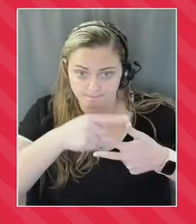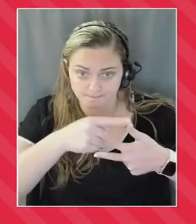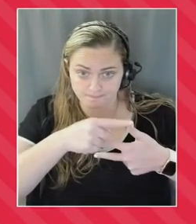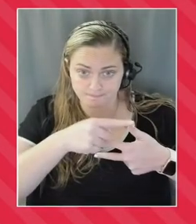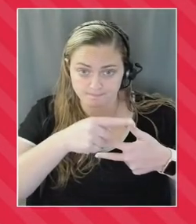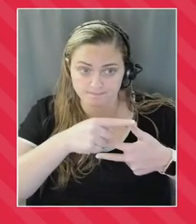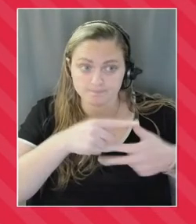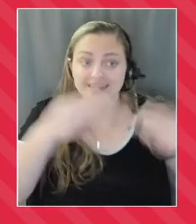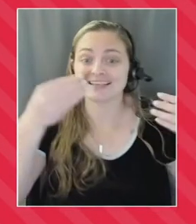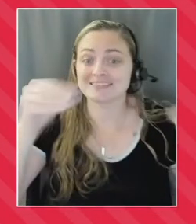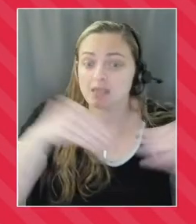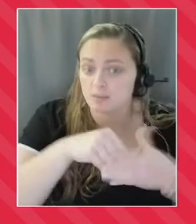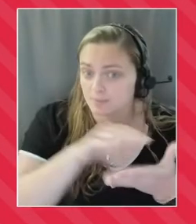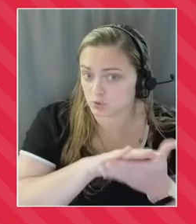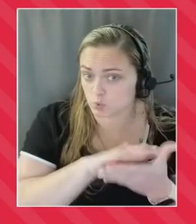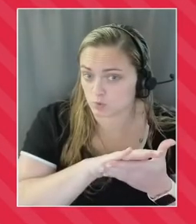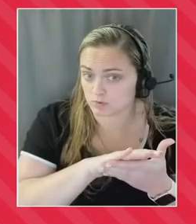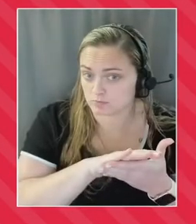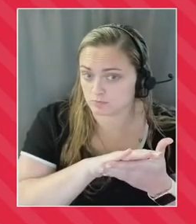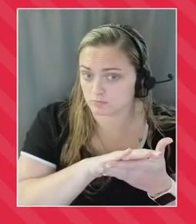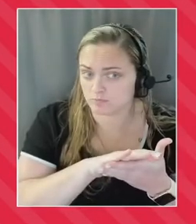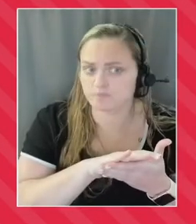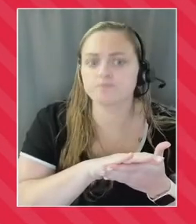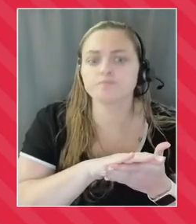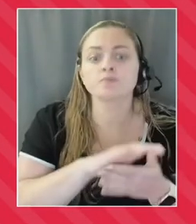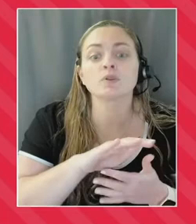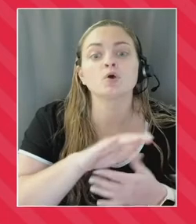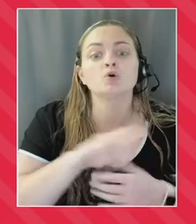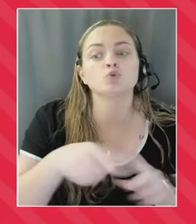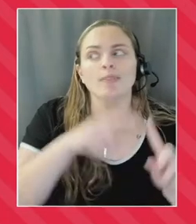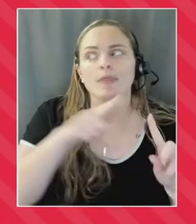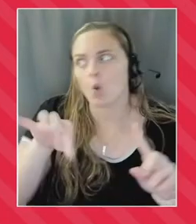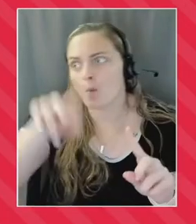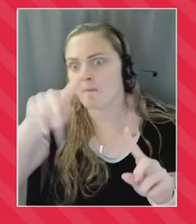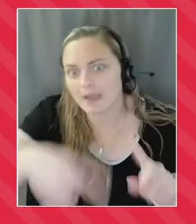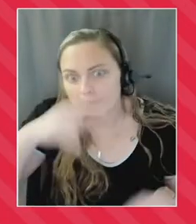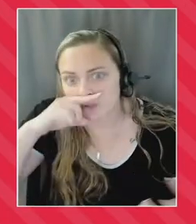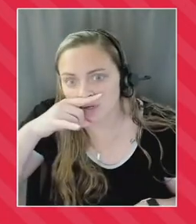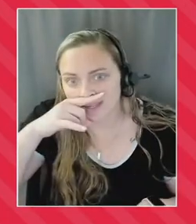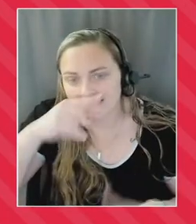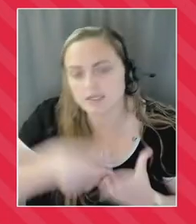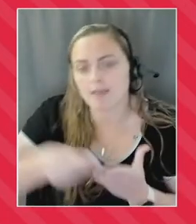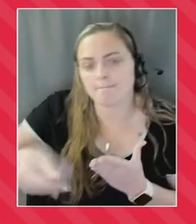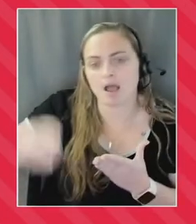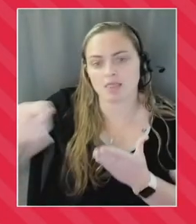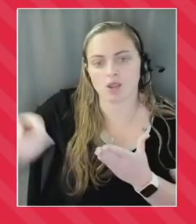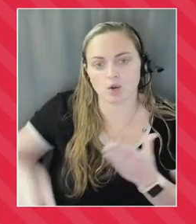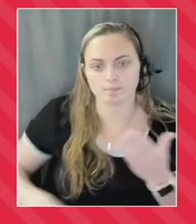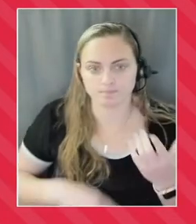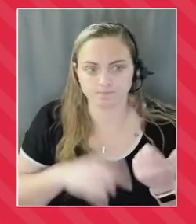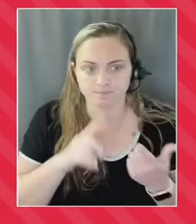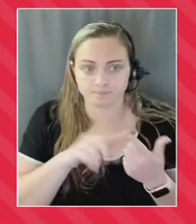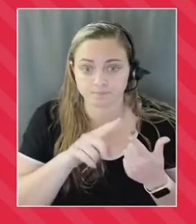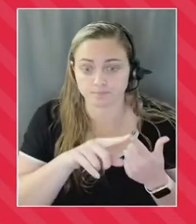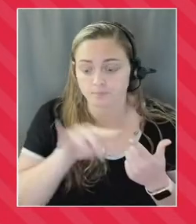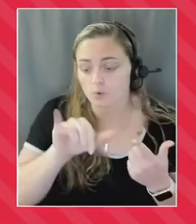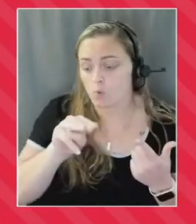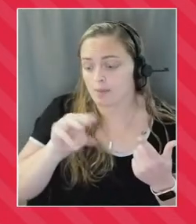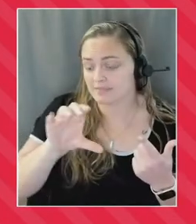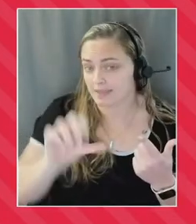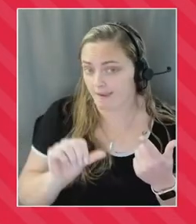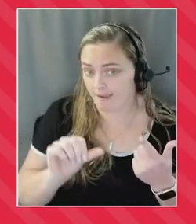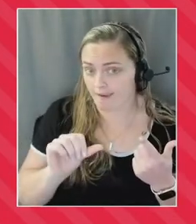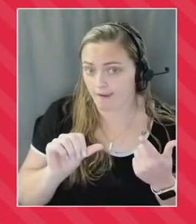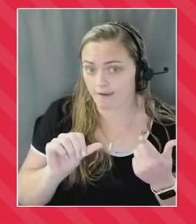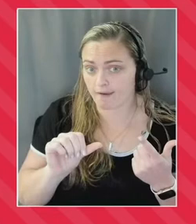selling them in schools when people pick up their children. Yes. We're partnering with YMCA mm-hmm. to try